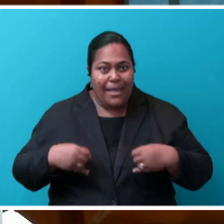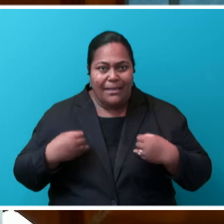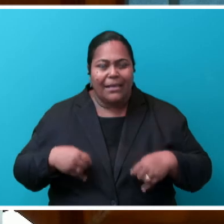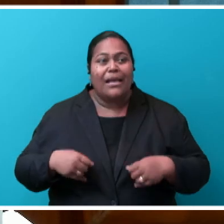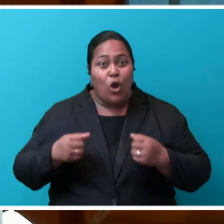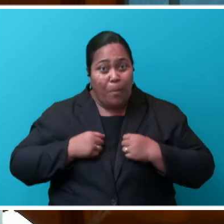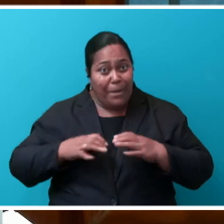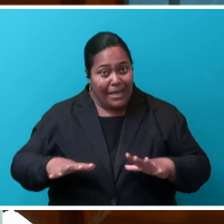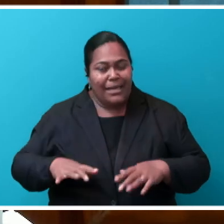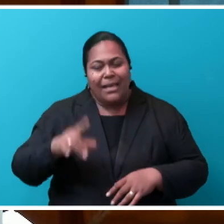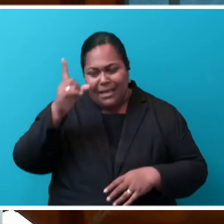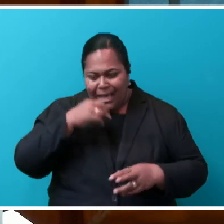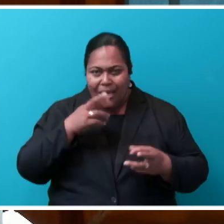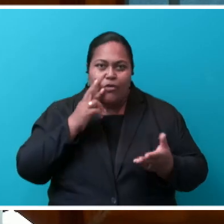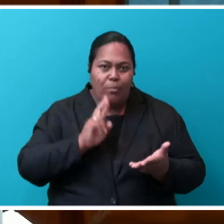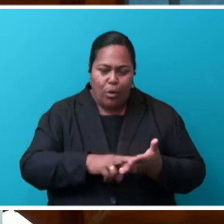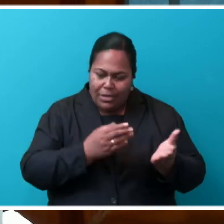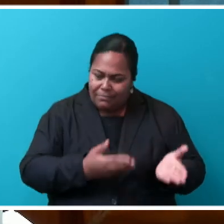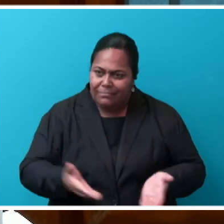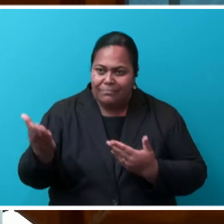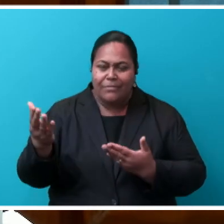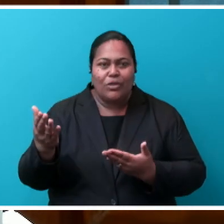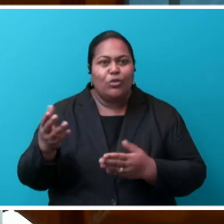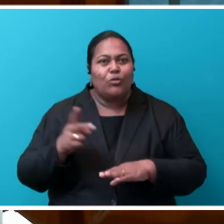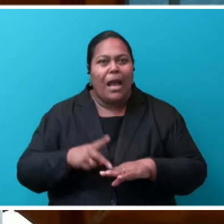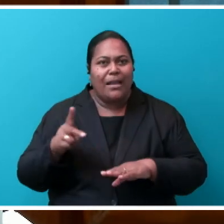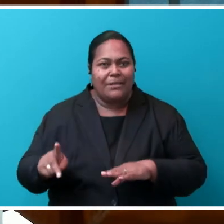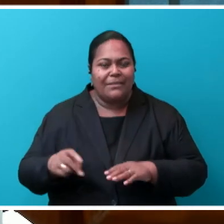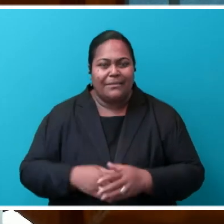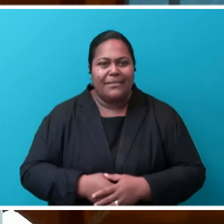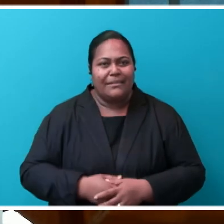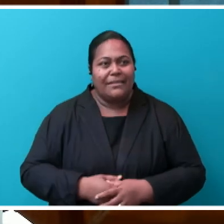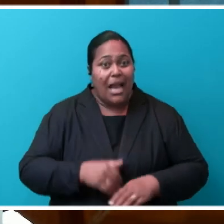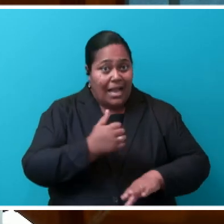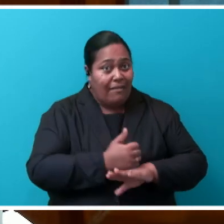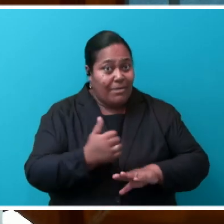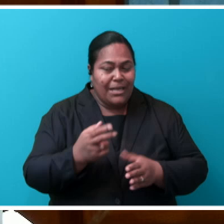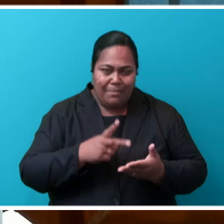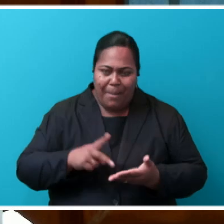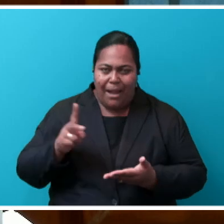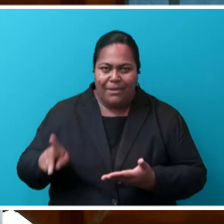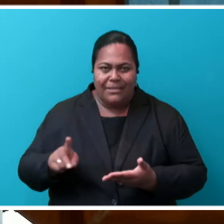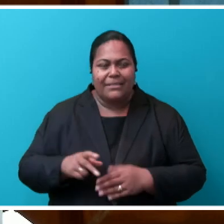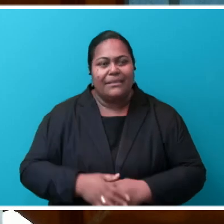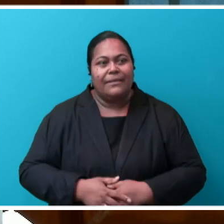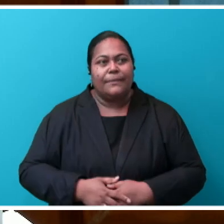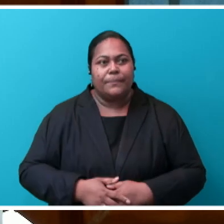and subsequently the recommendations to this August House. In conclusion, Mr. Speaker, sir,